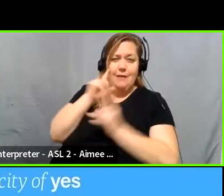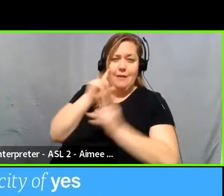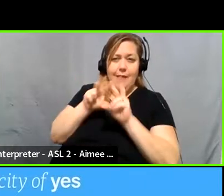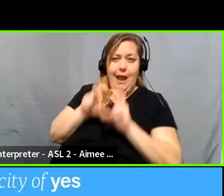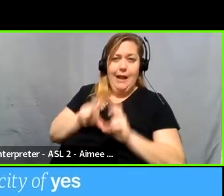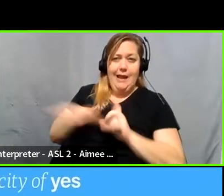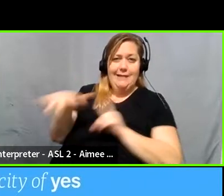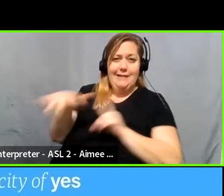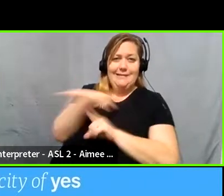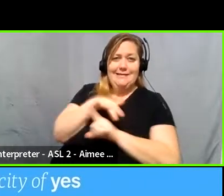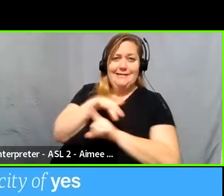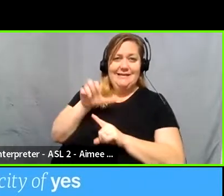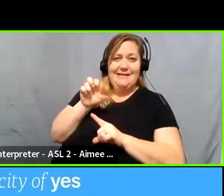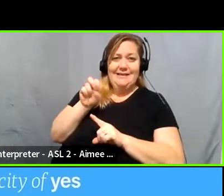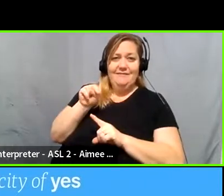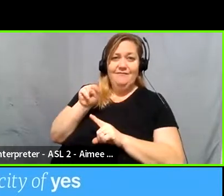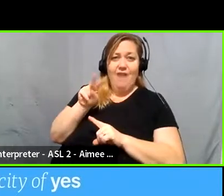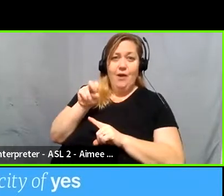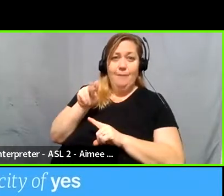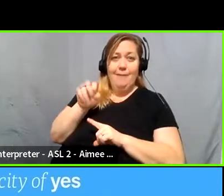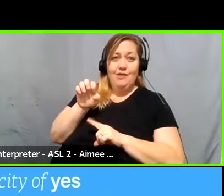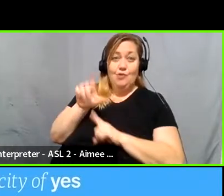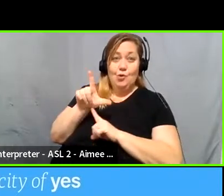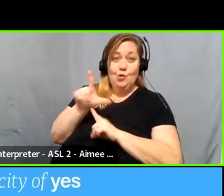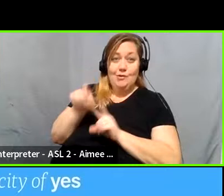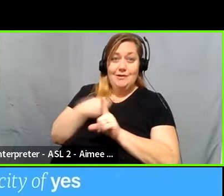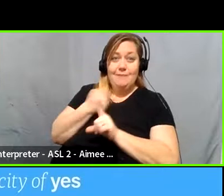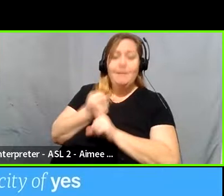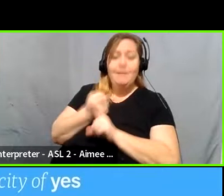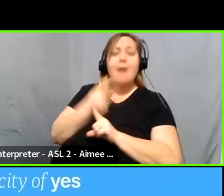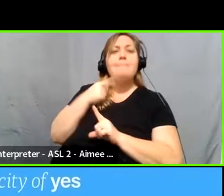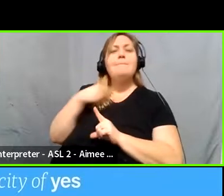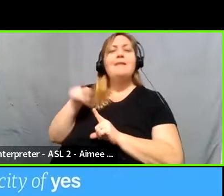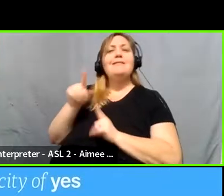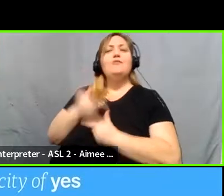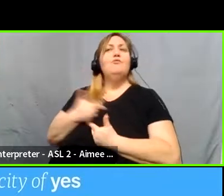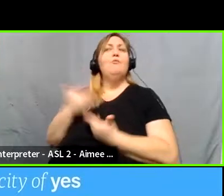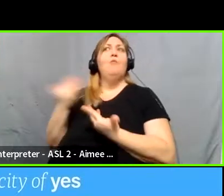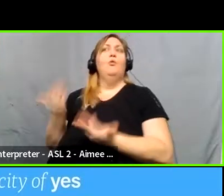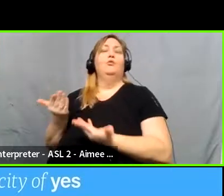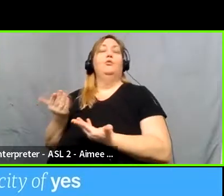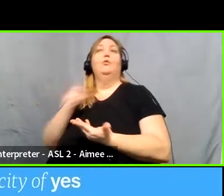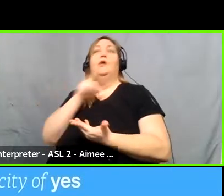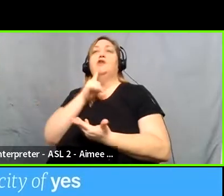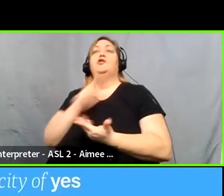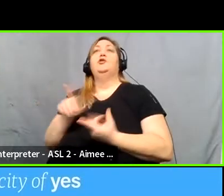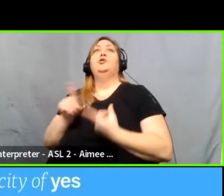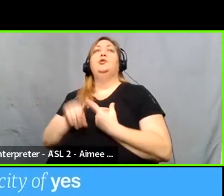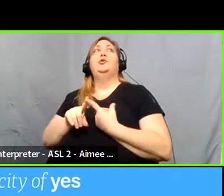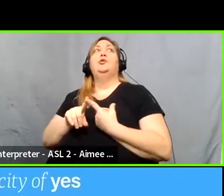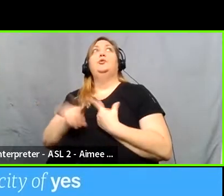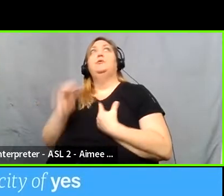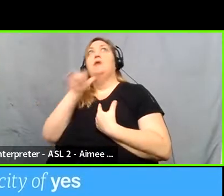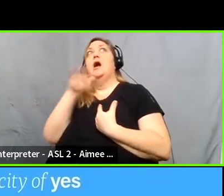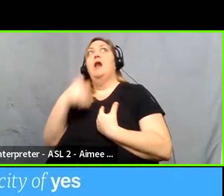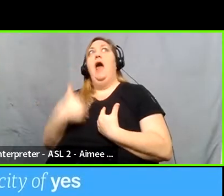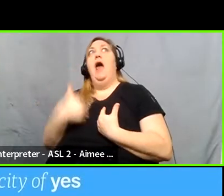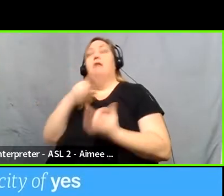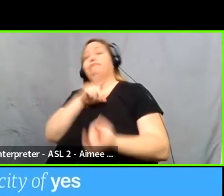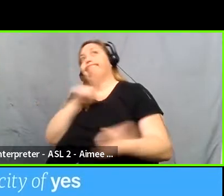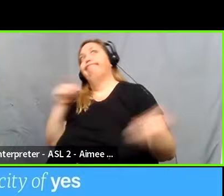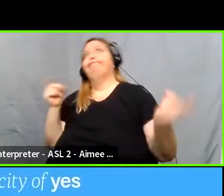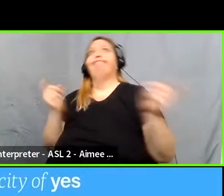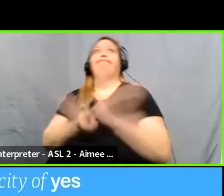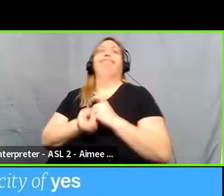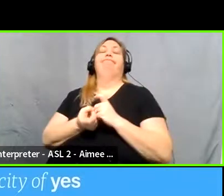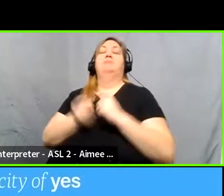any potential impacts, but in the essence of this proposal is to not have dramatic changes or overtaxed